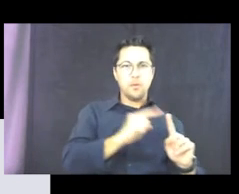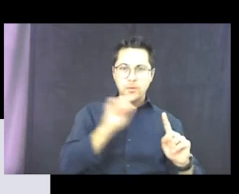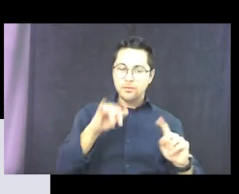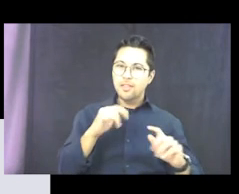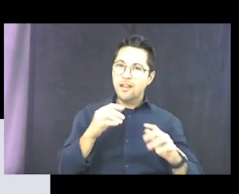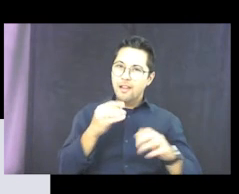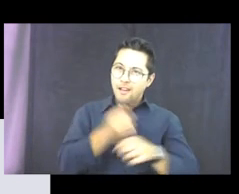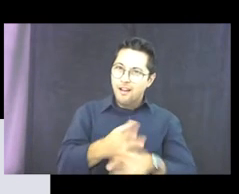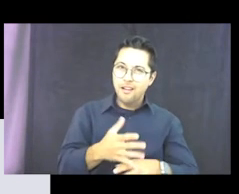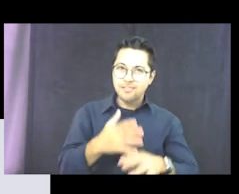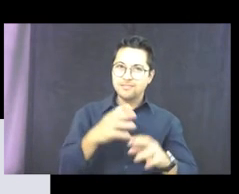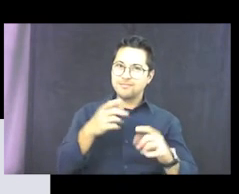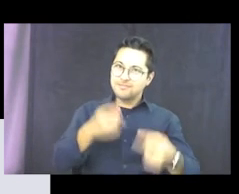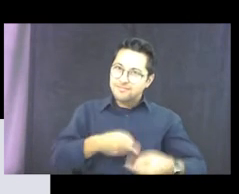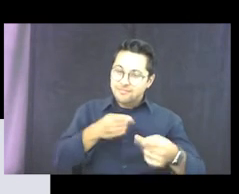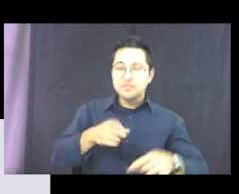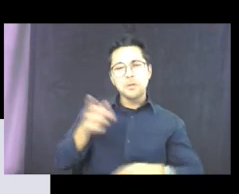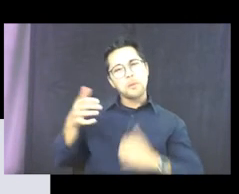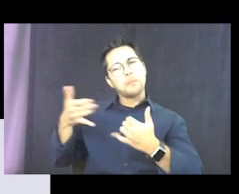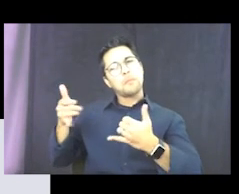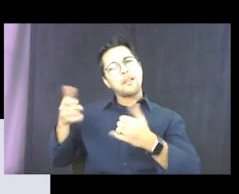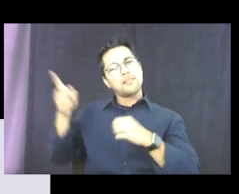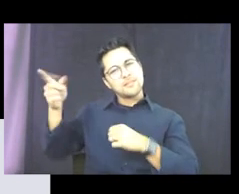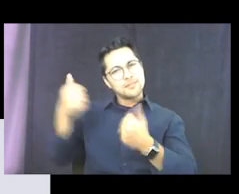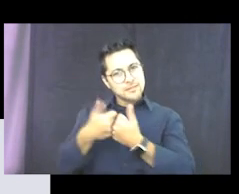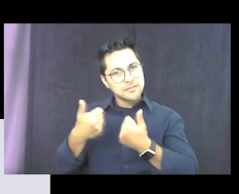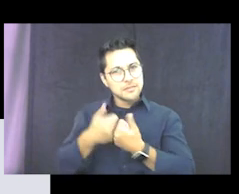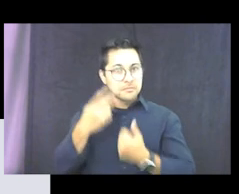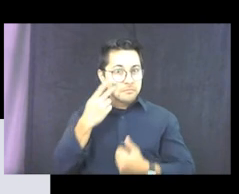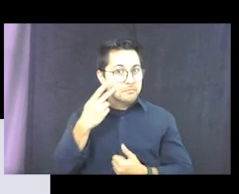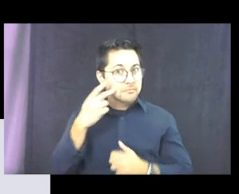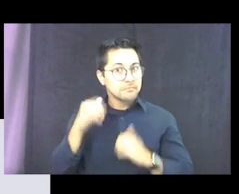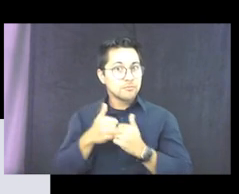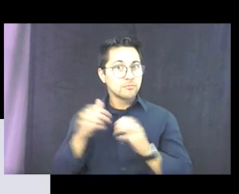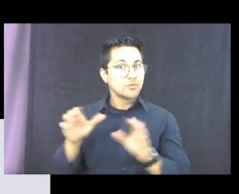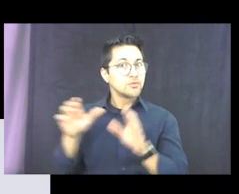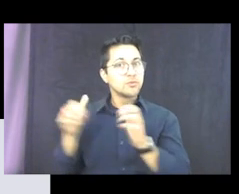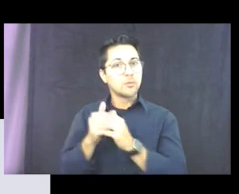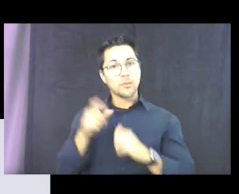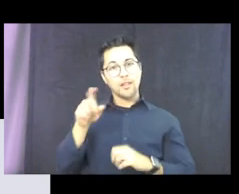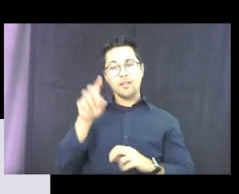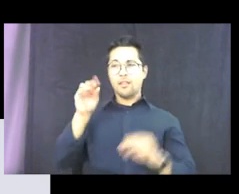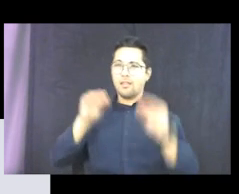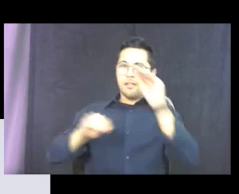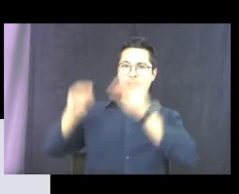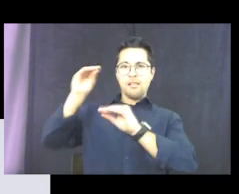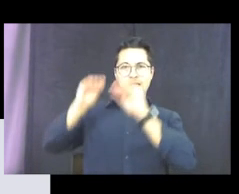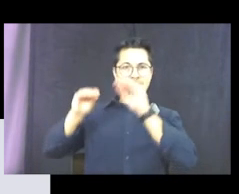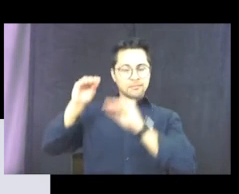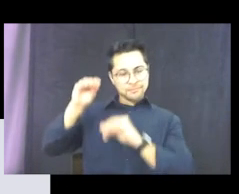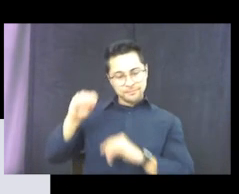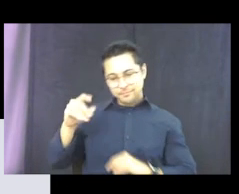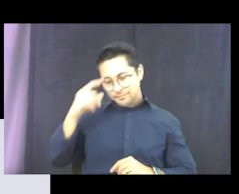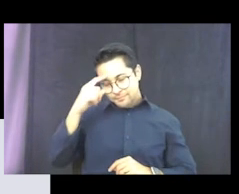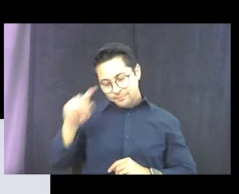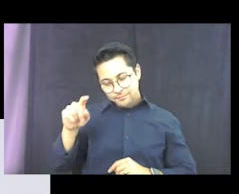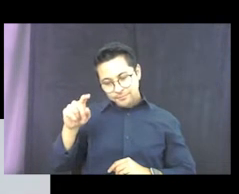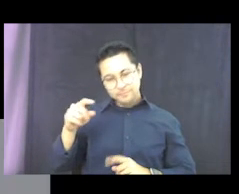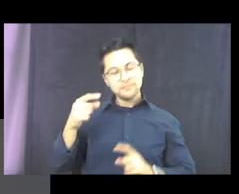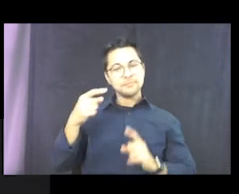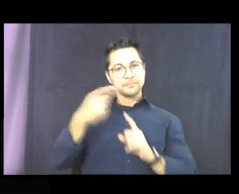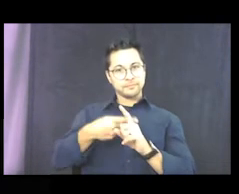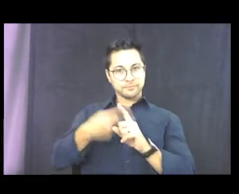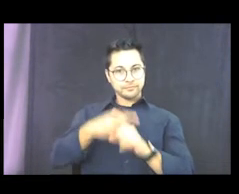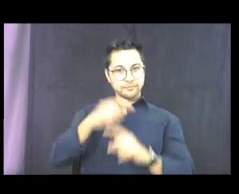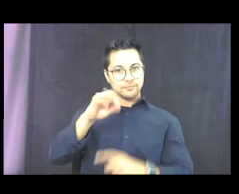let's play this game and see how we do on looking at the arrangement of the months of the